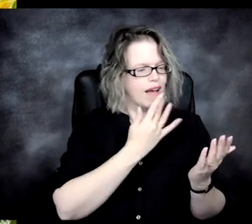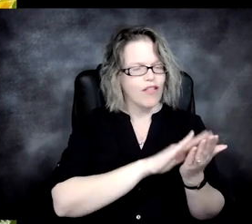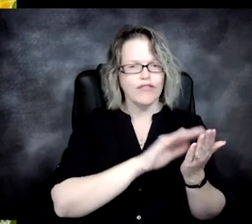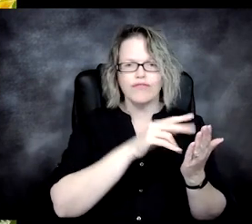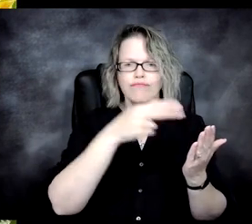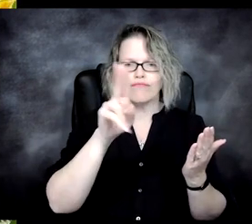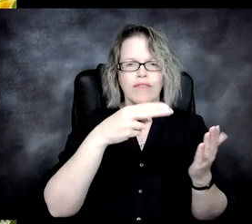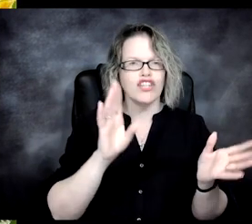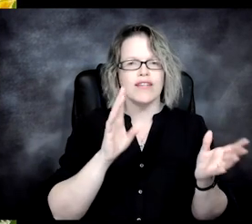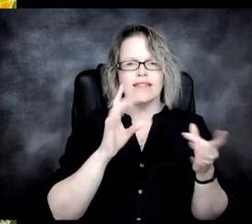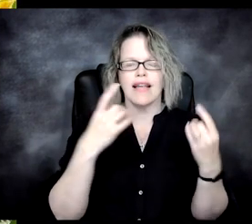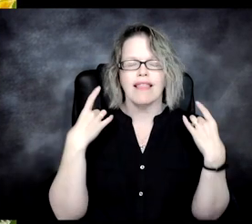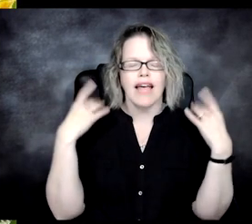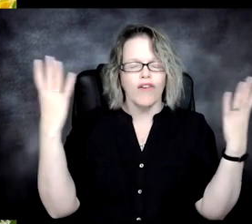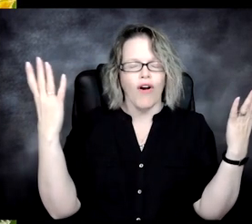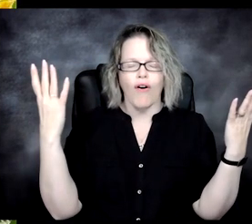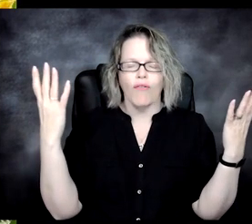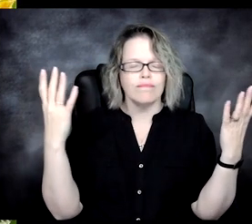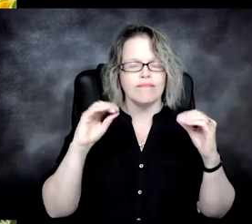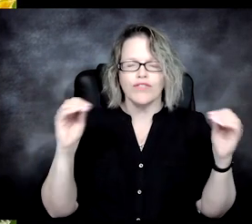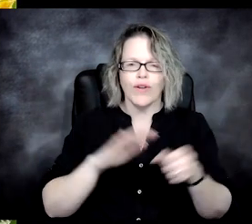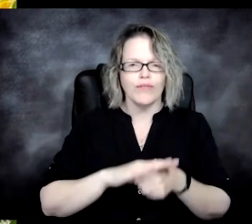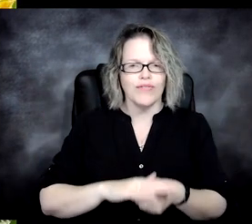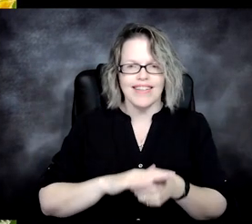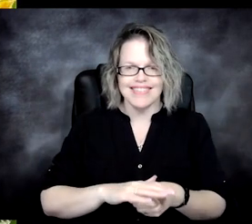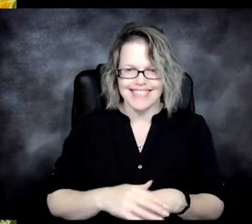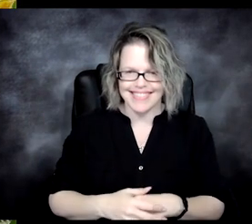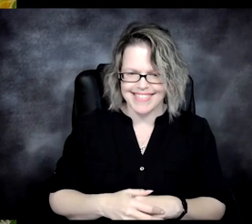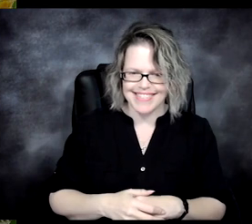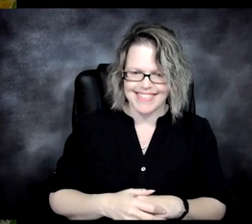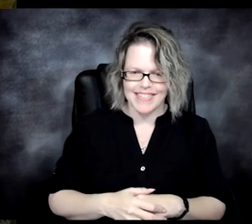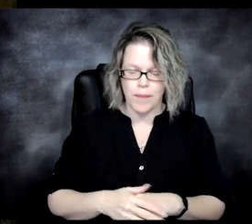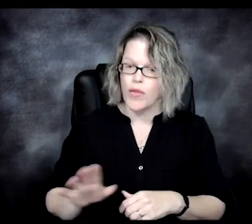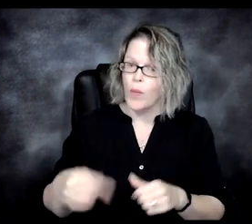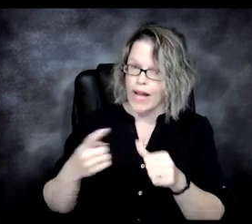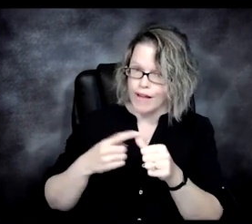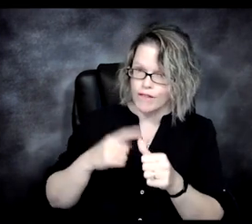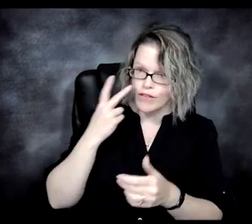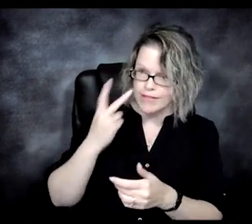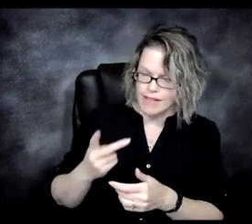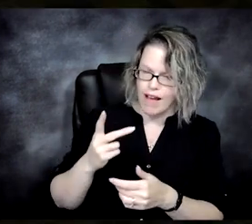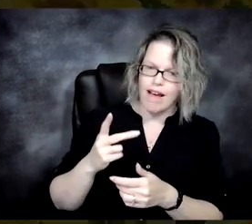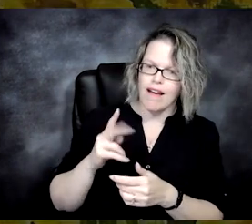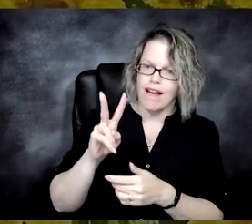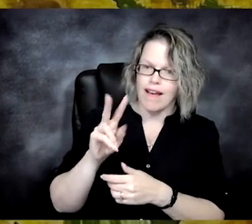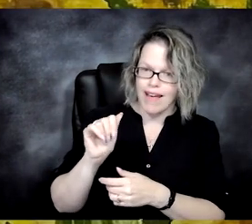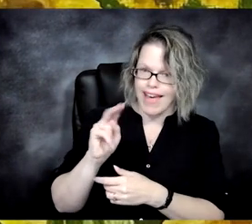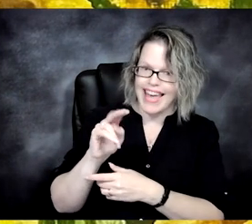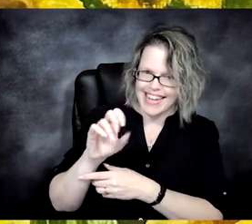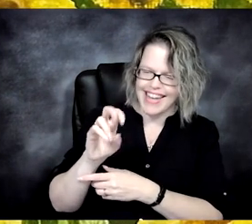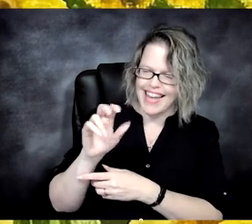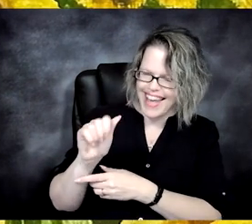go. I just detach and I feel no stress. When I first saw Anessa's piece, Sunflower Meadow, it